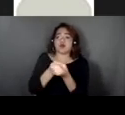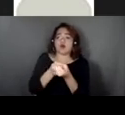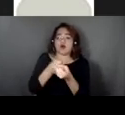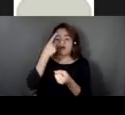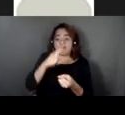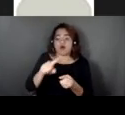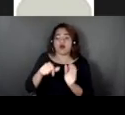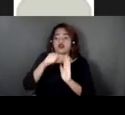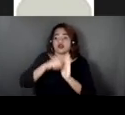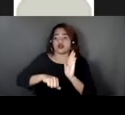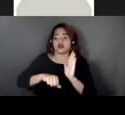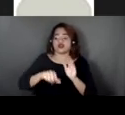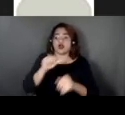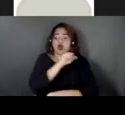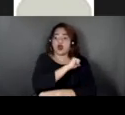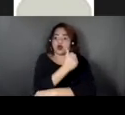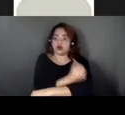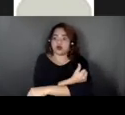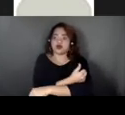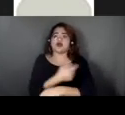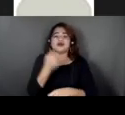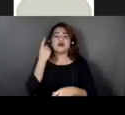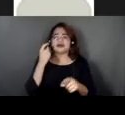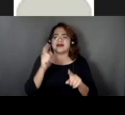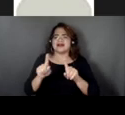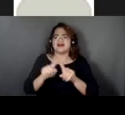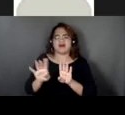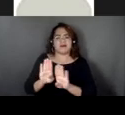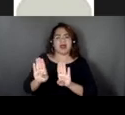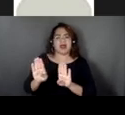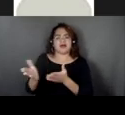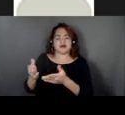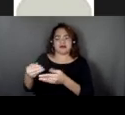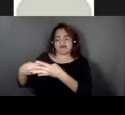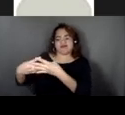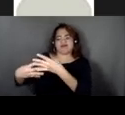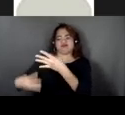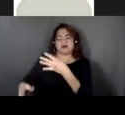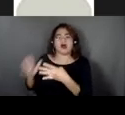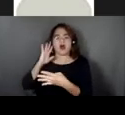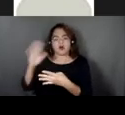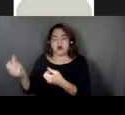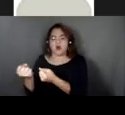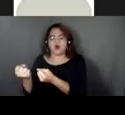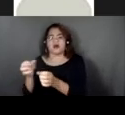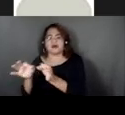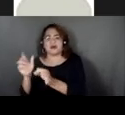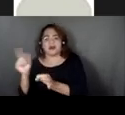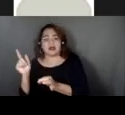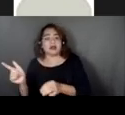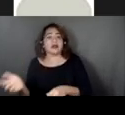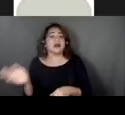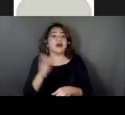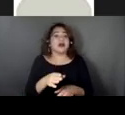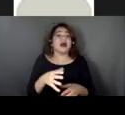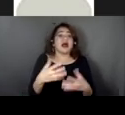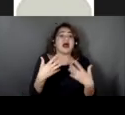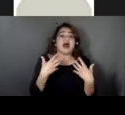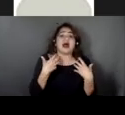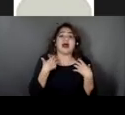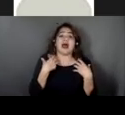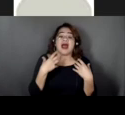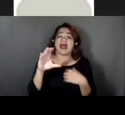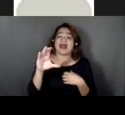And I'll tell you a little bit more about other behavioral health services in a moment. And then we have our care coordinator as a centralized point of